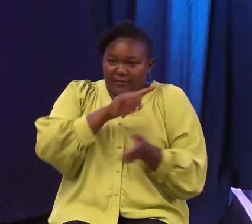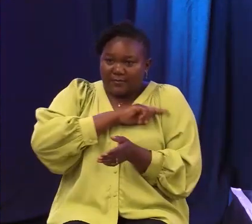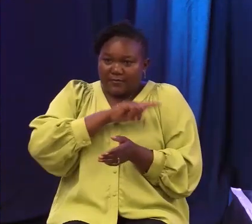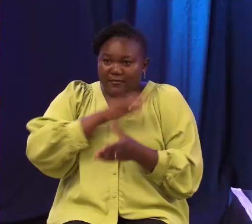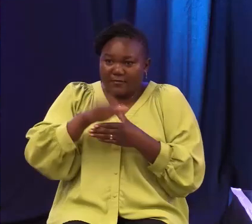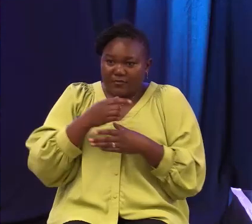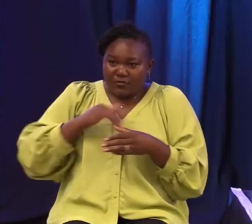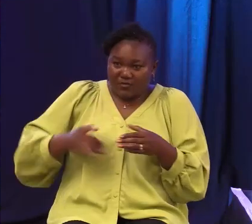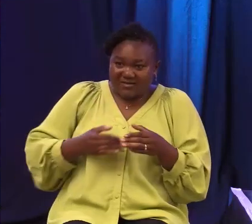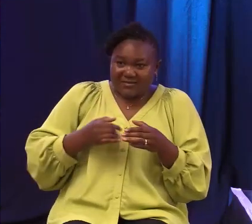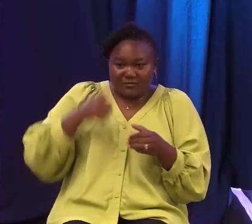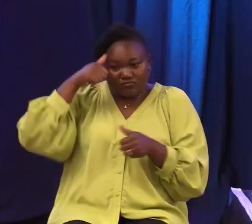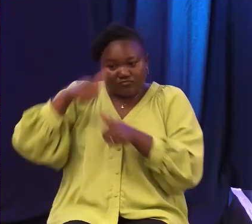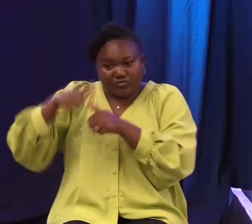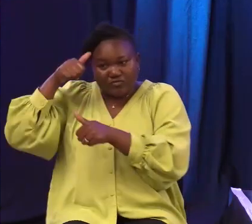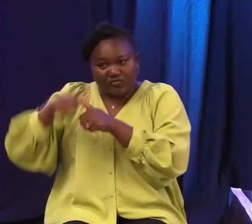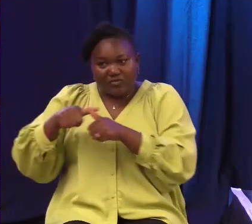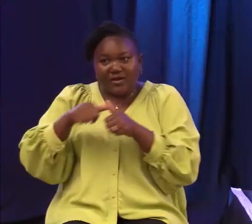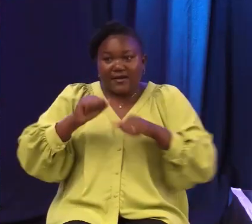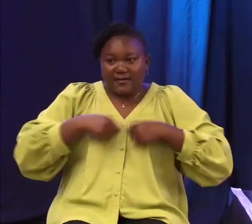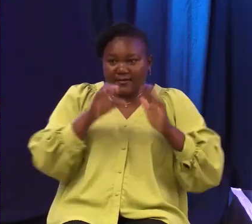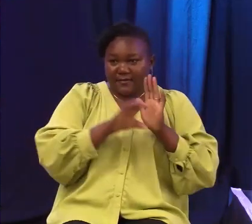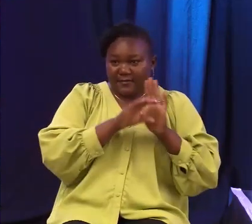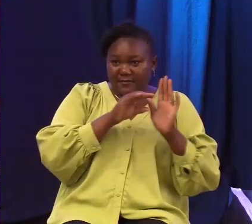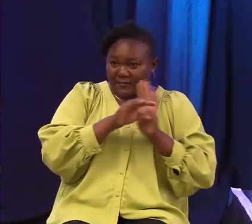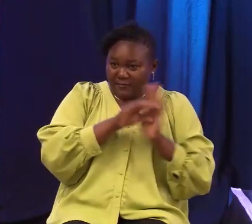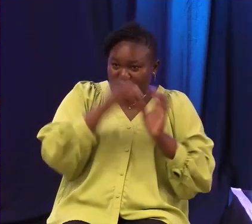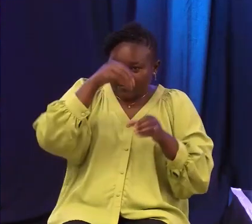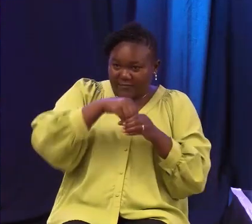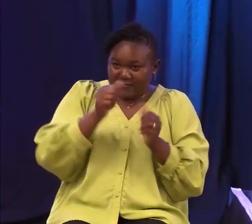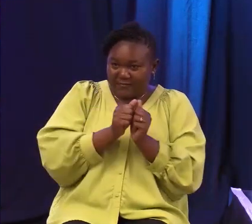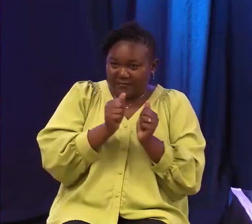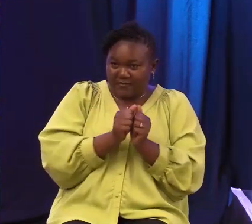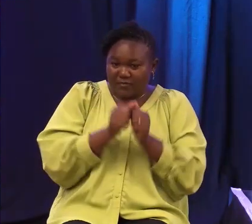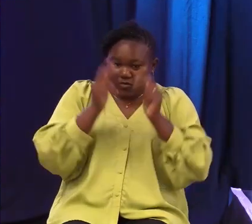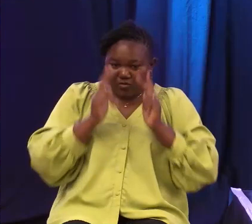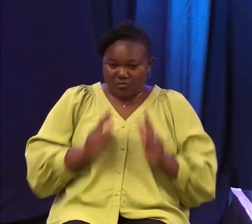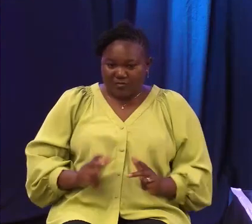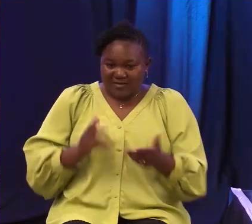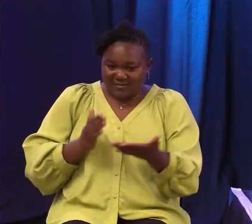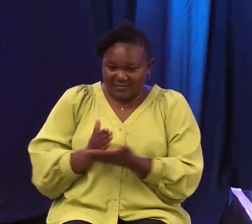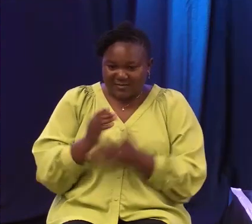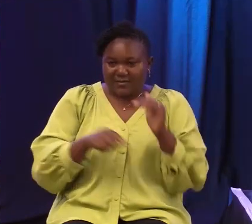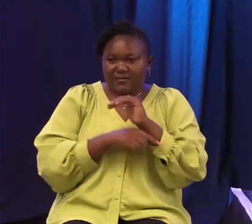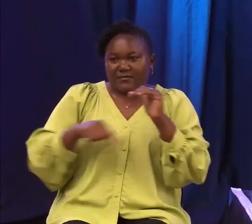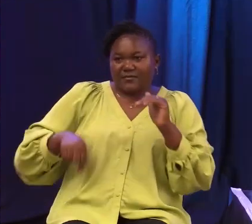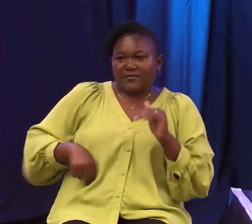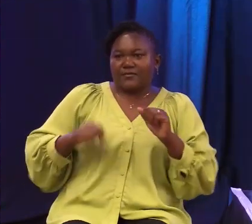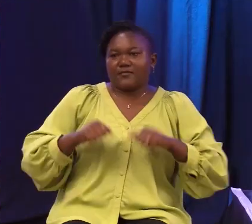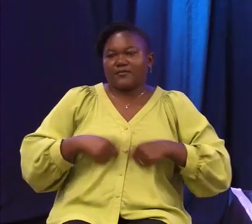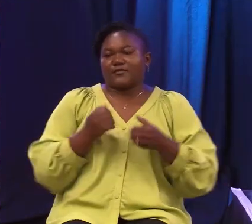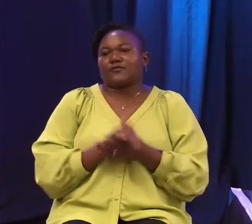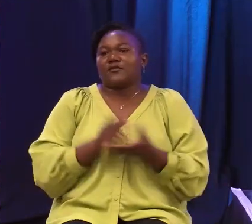our Constitution plays a critical role in upholding human rights in our country, which is essential